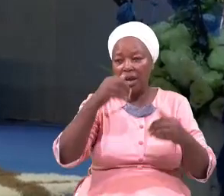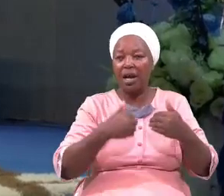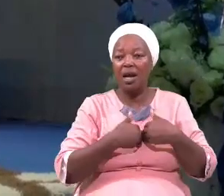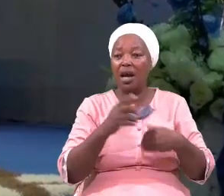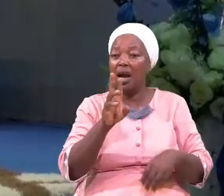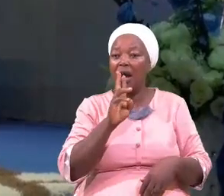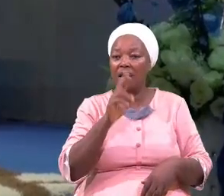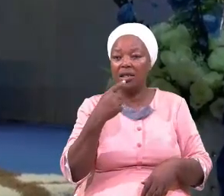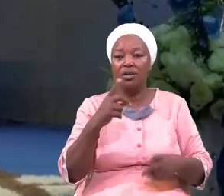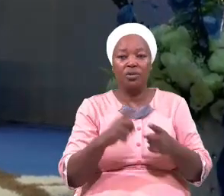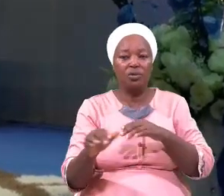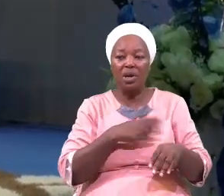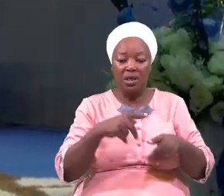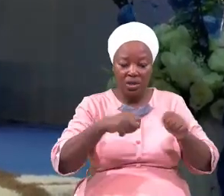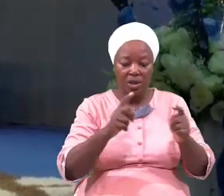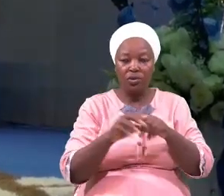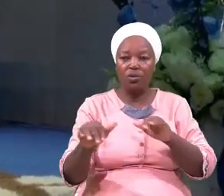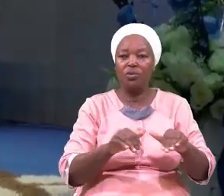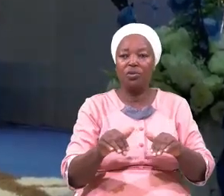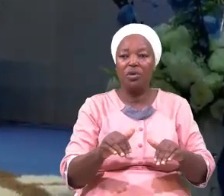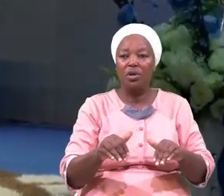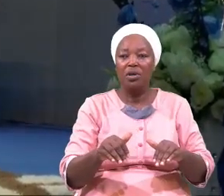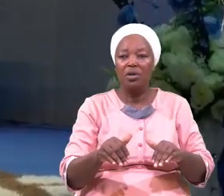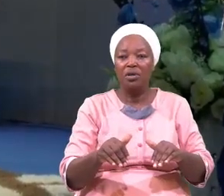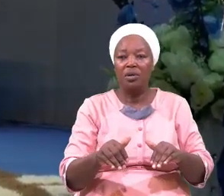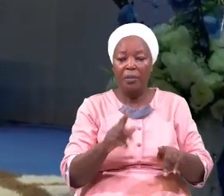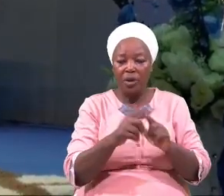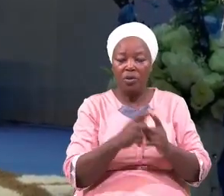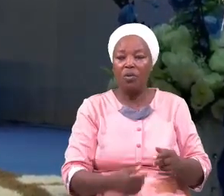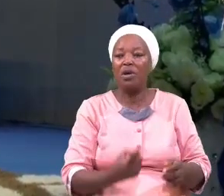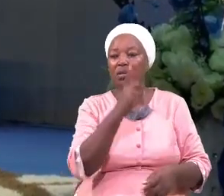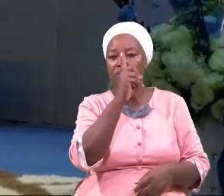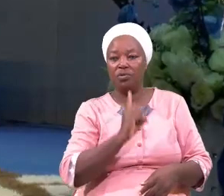do, trying to do, were drowned.